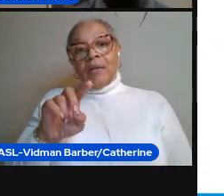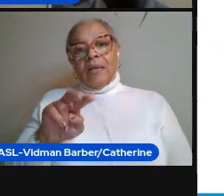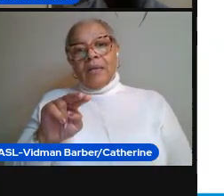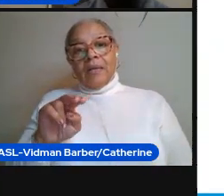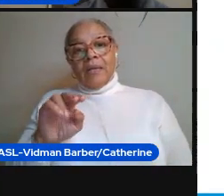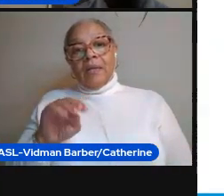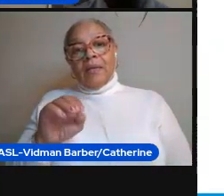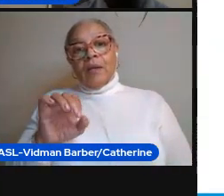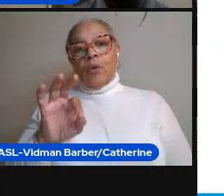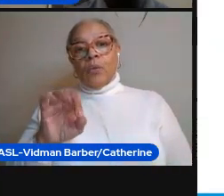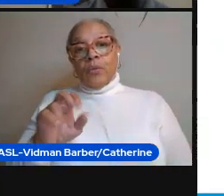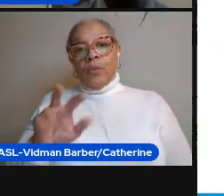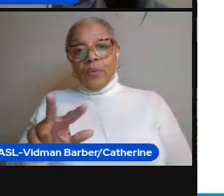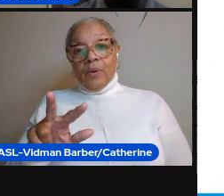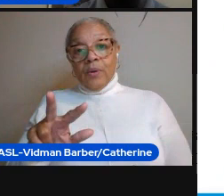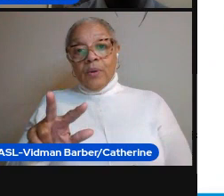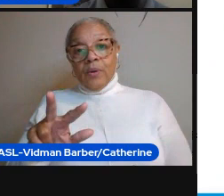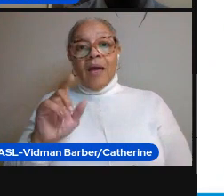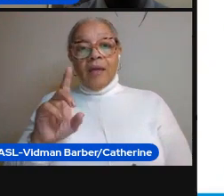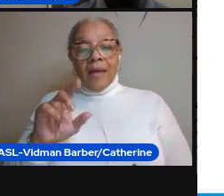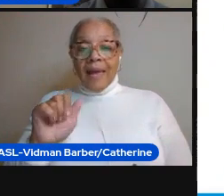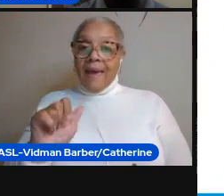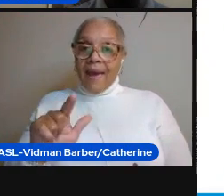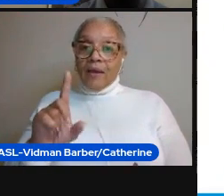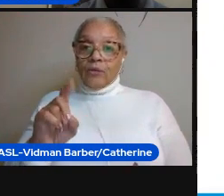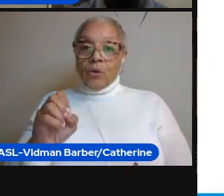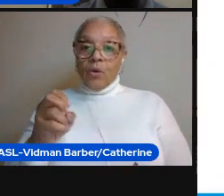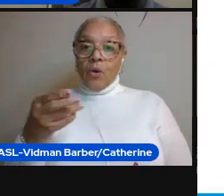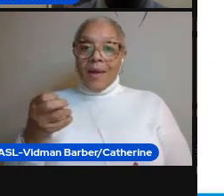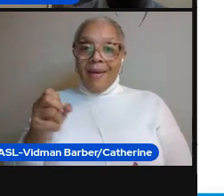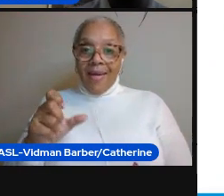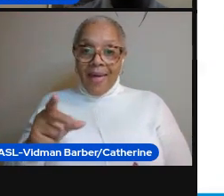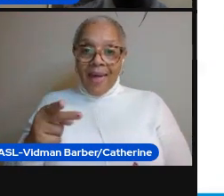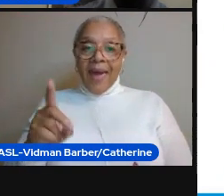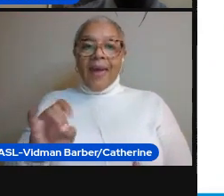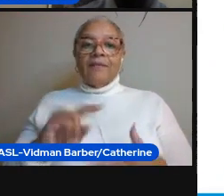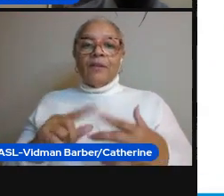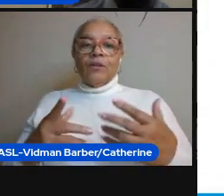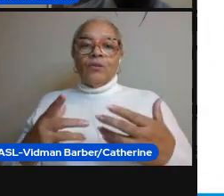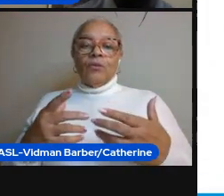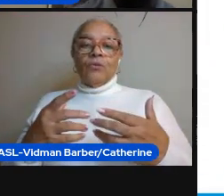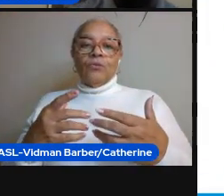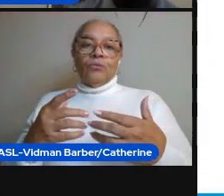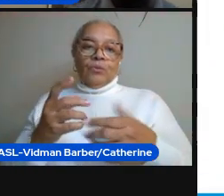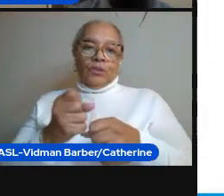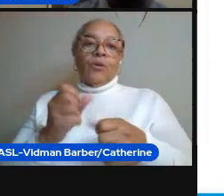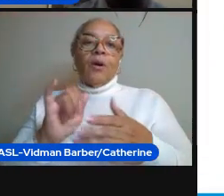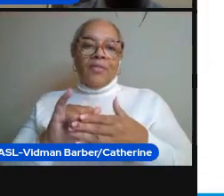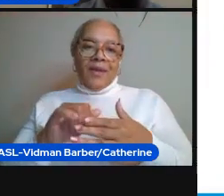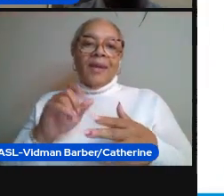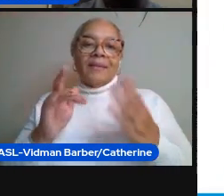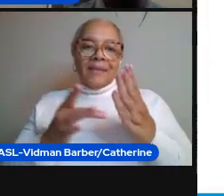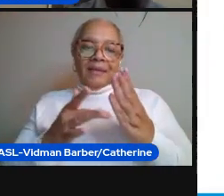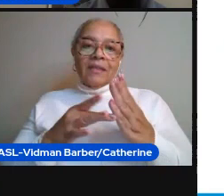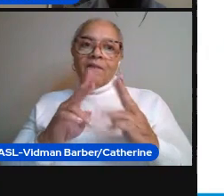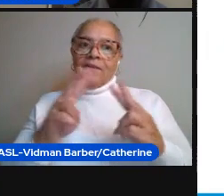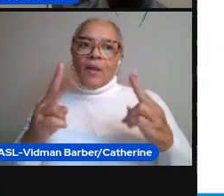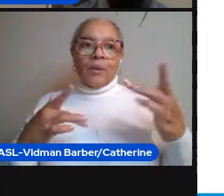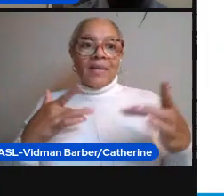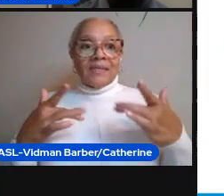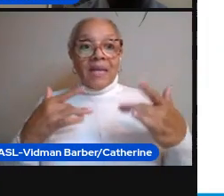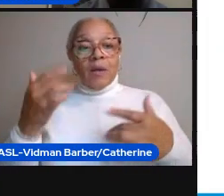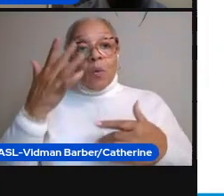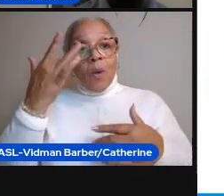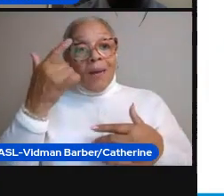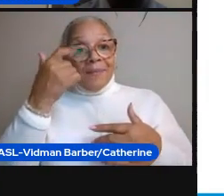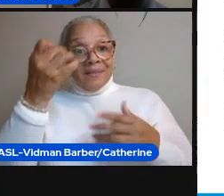L-carnitine, you restore this epidermal thickening, which is very exciting, because it essentially tells